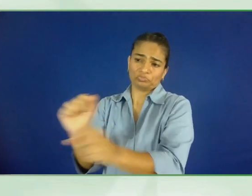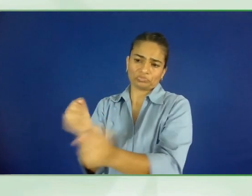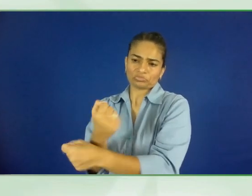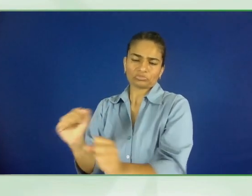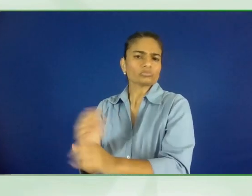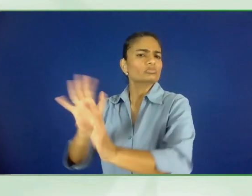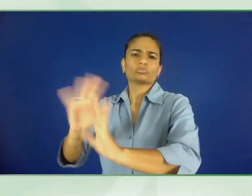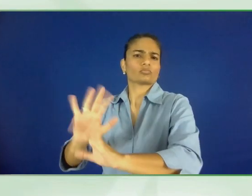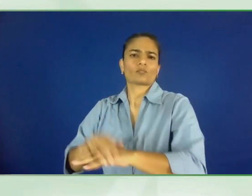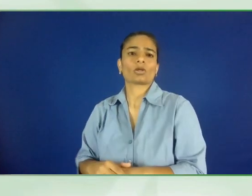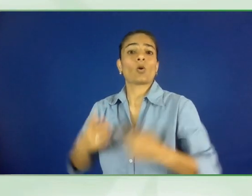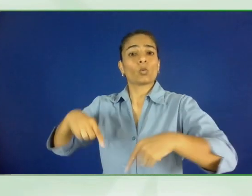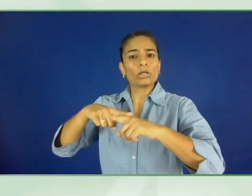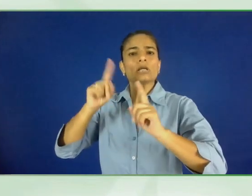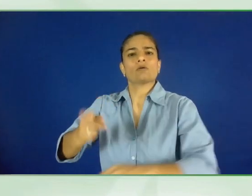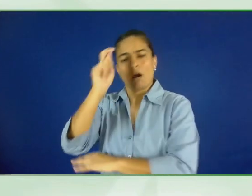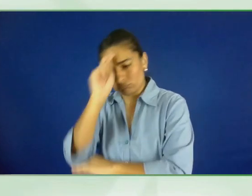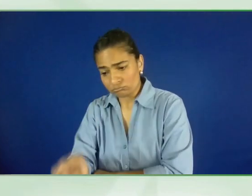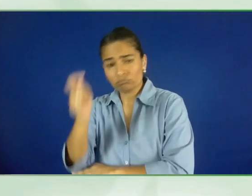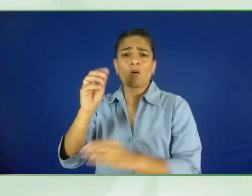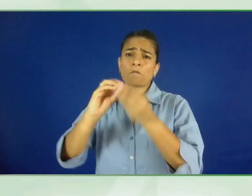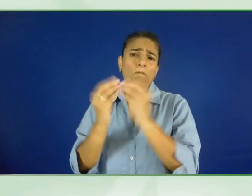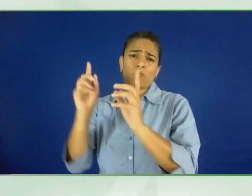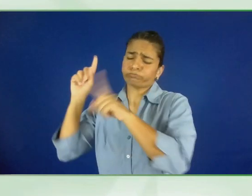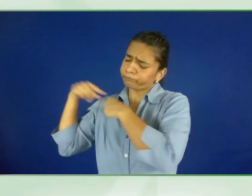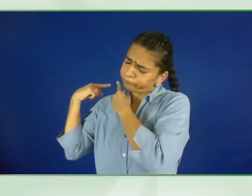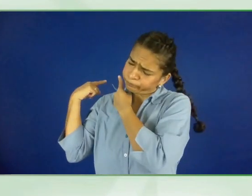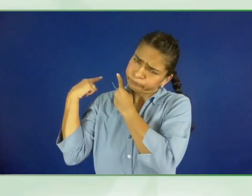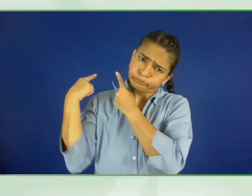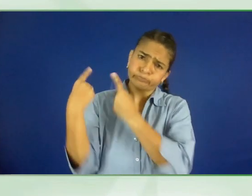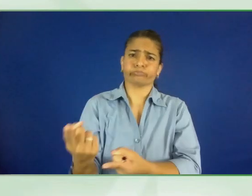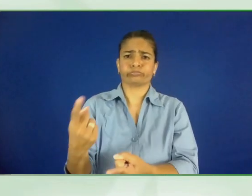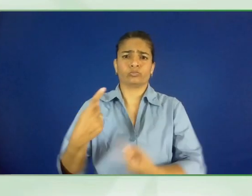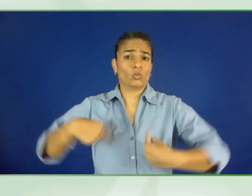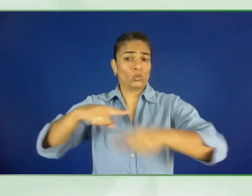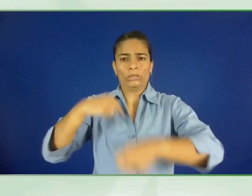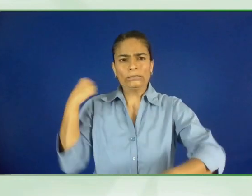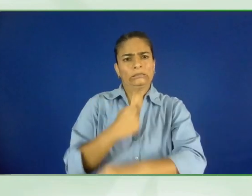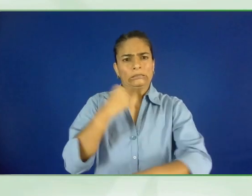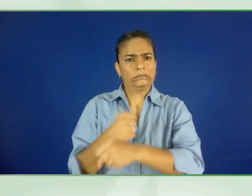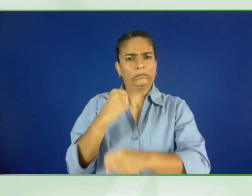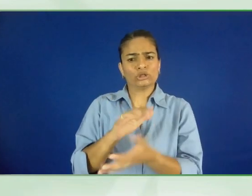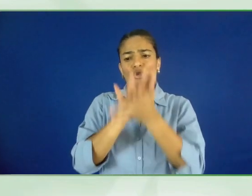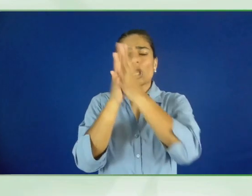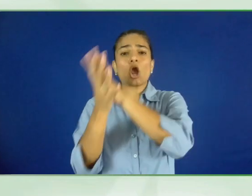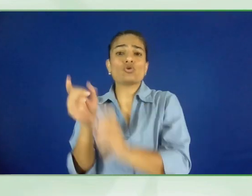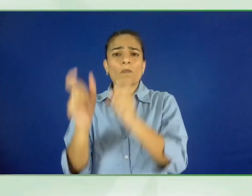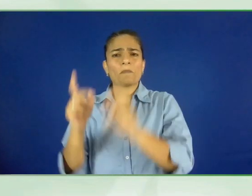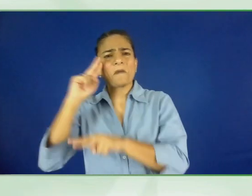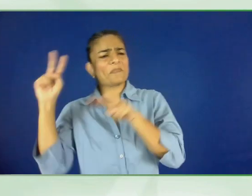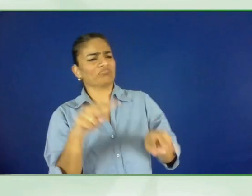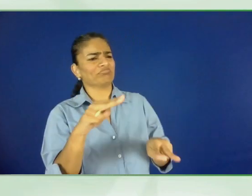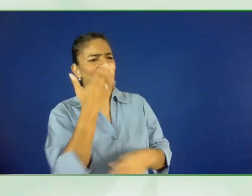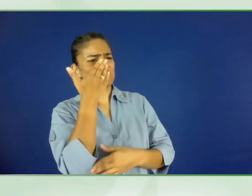attitudes, behaviors, and perception of disabilities that are still being reproduced in daily work